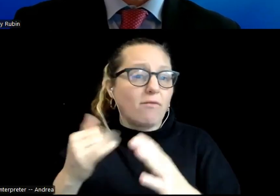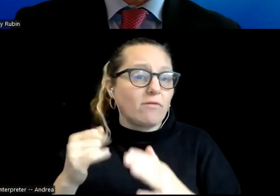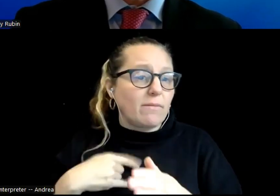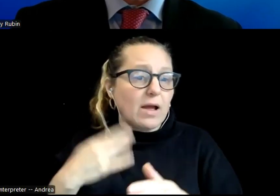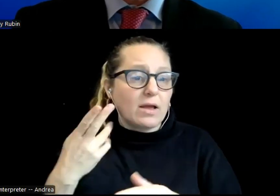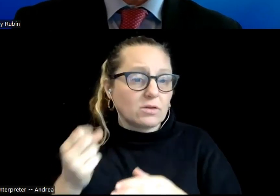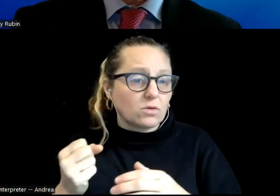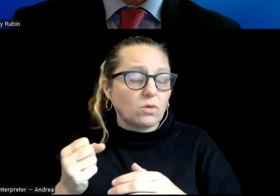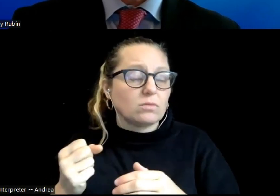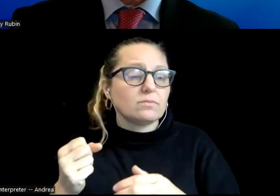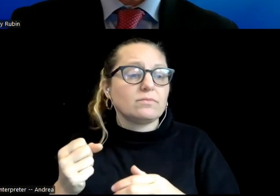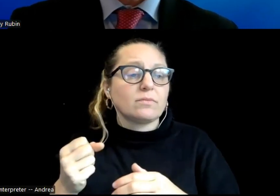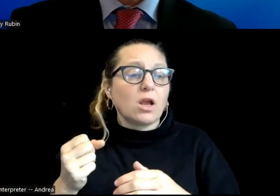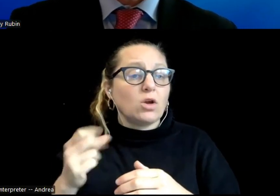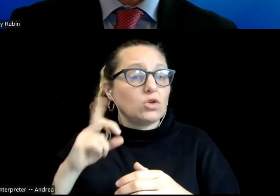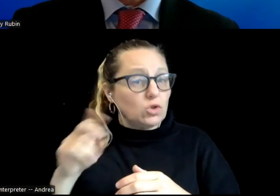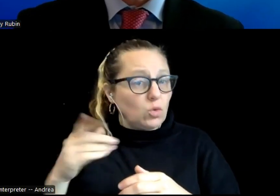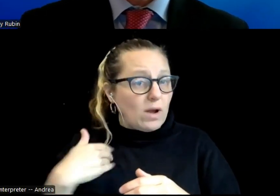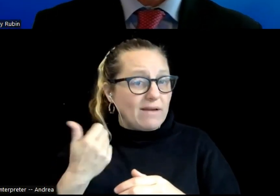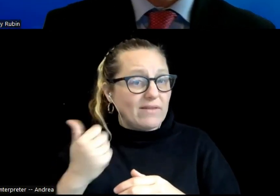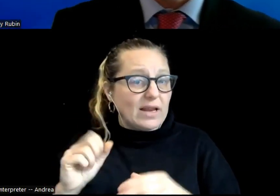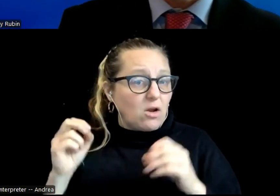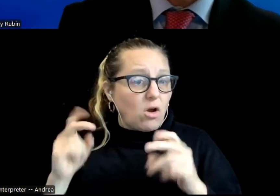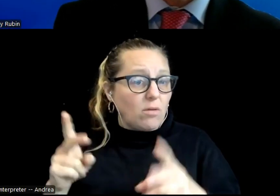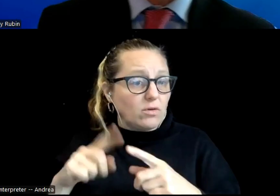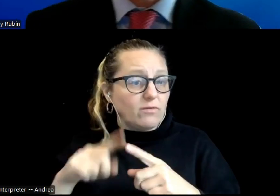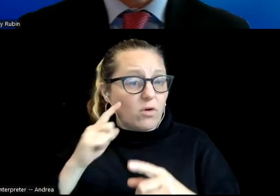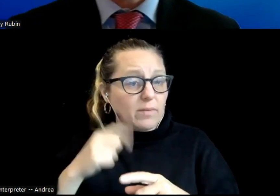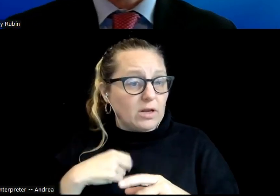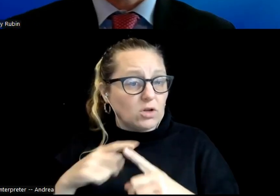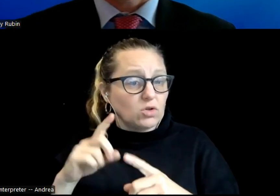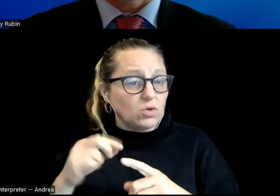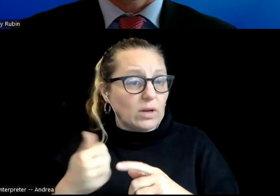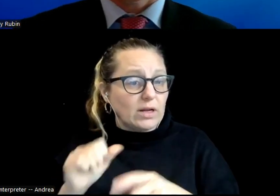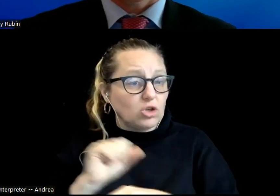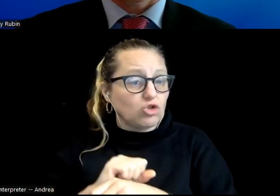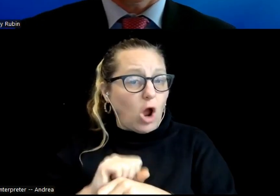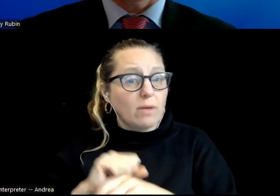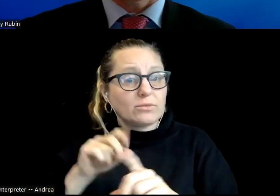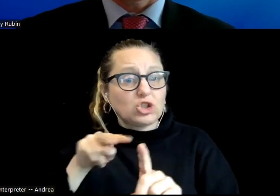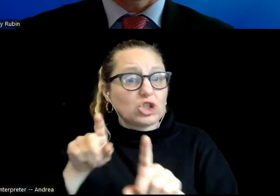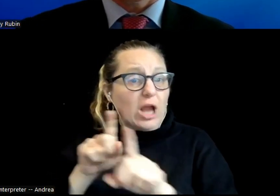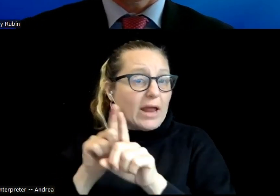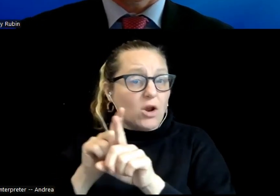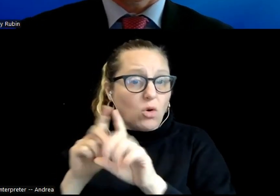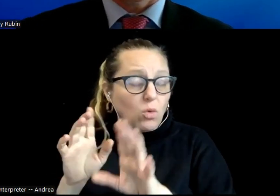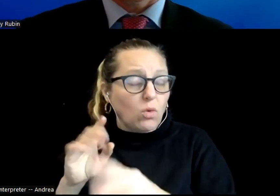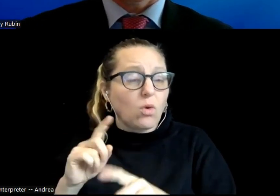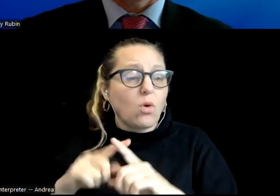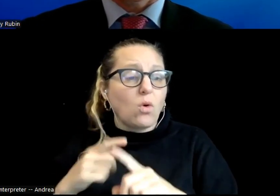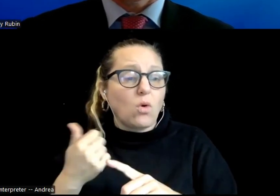school. Do you have any opportunities for me to do any job shadowing or,